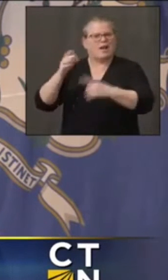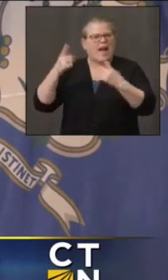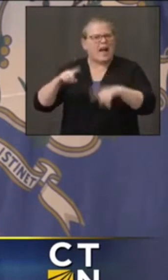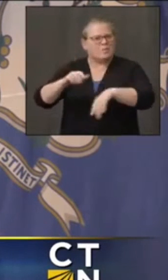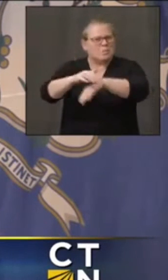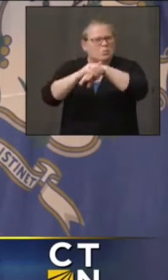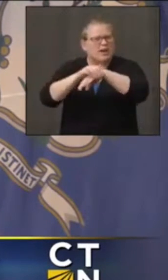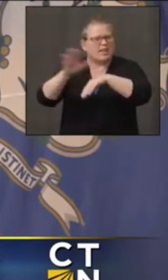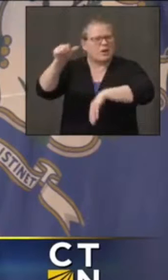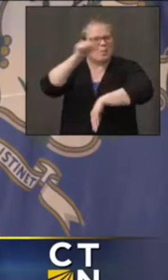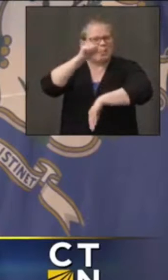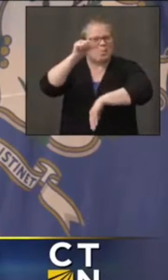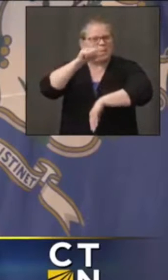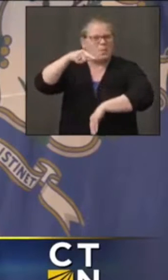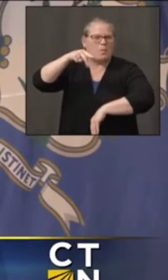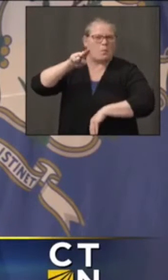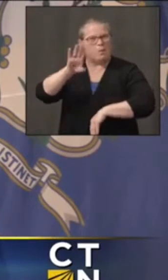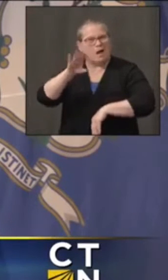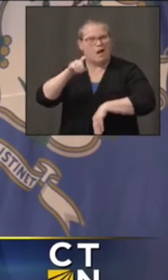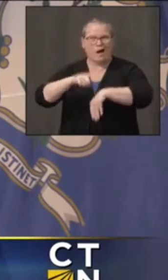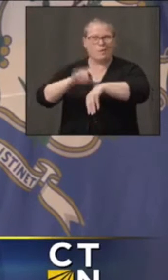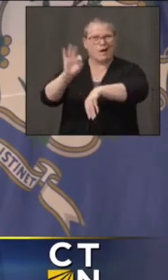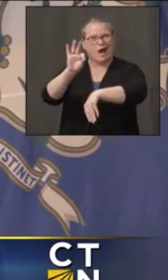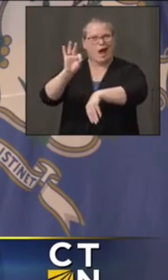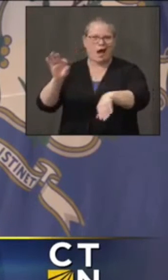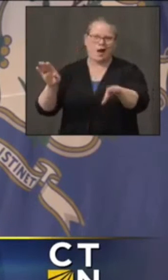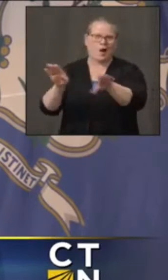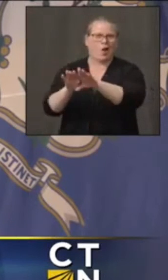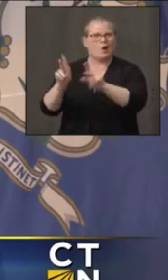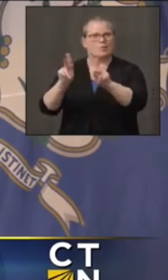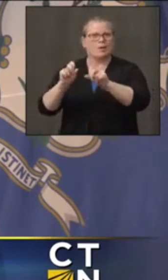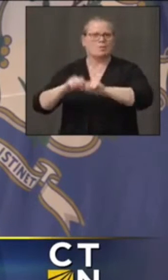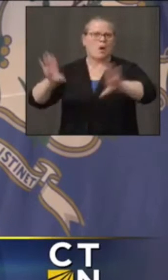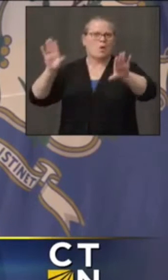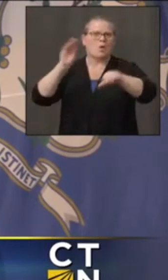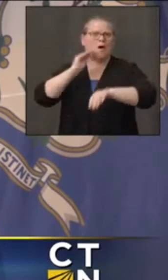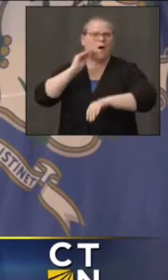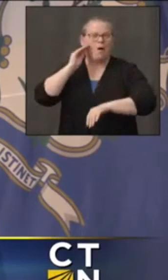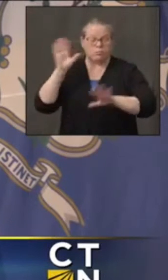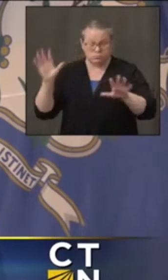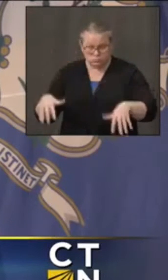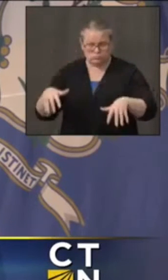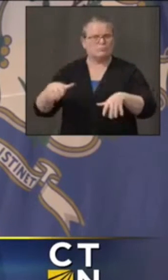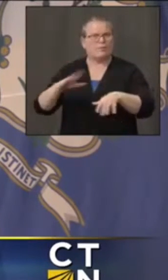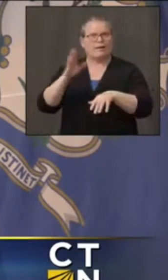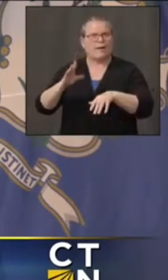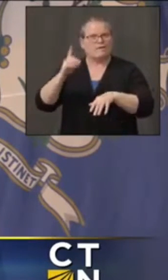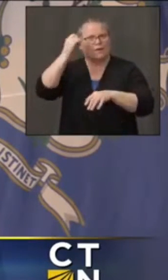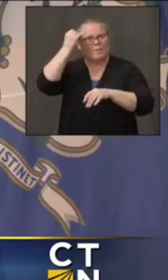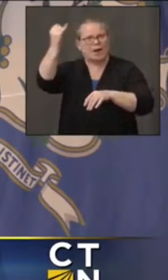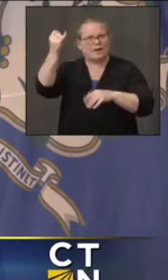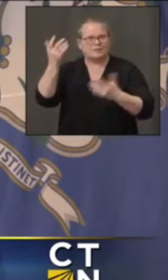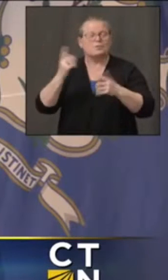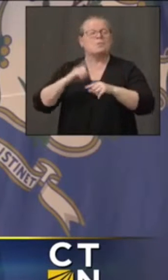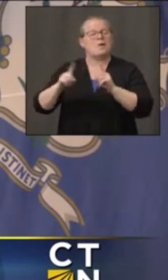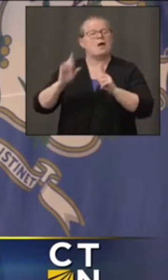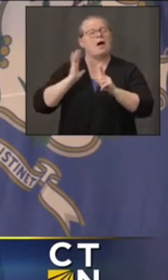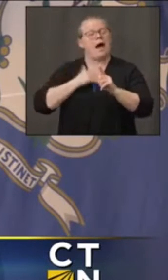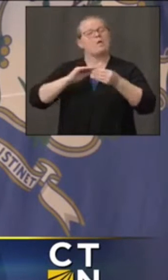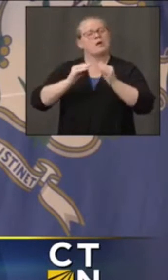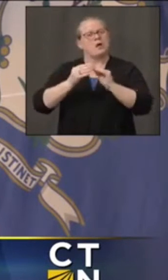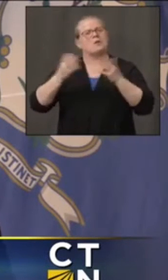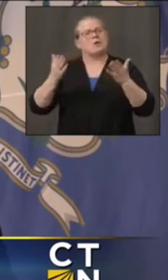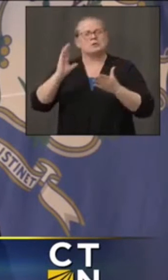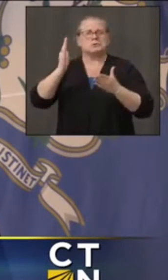of it? We're not there yet. We still have a positivity rate that I think we've got under control. But to your